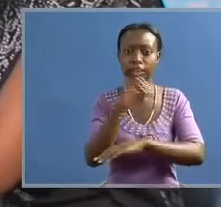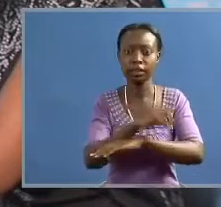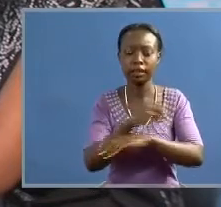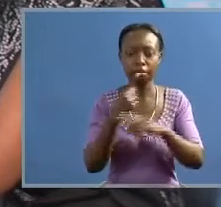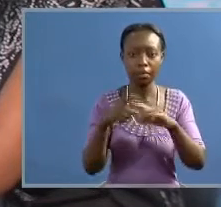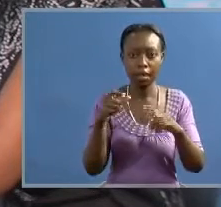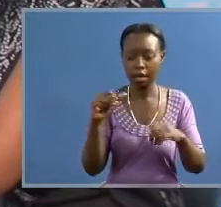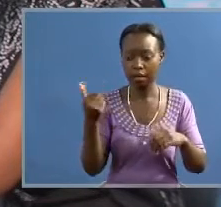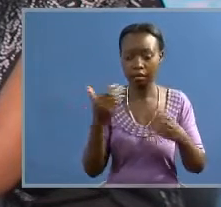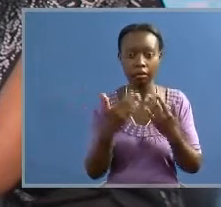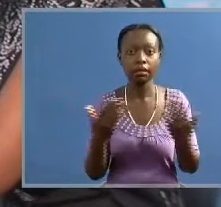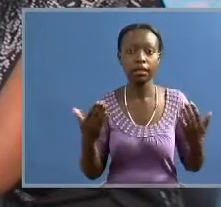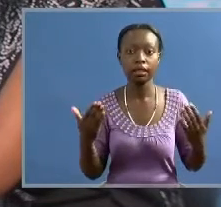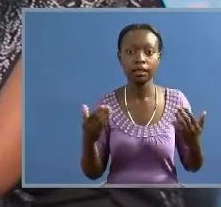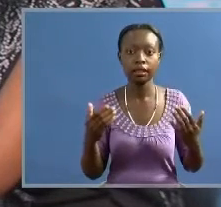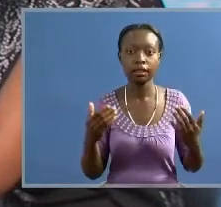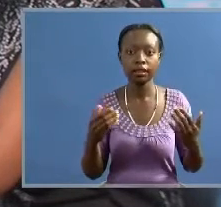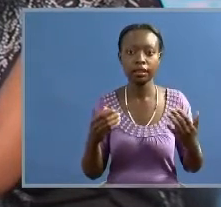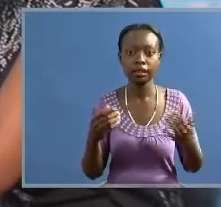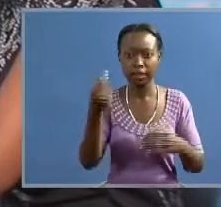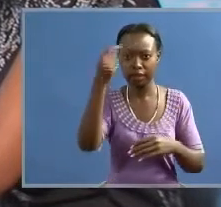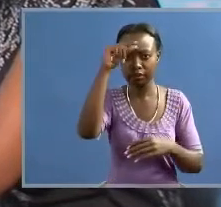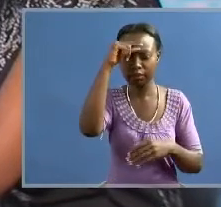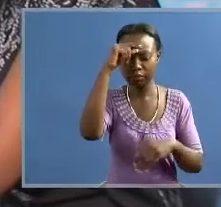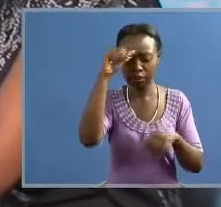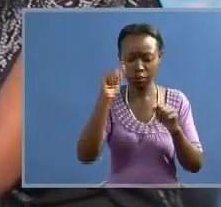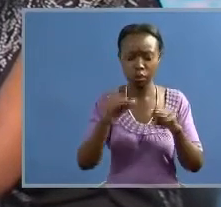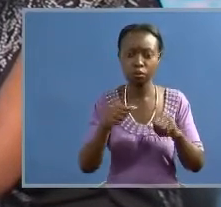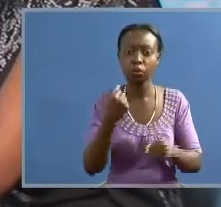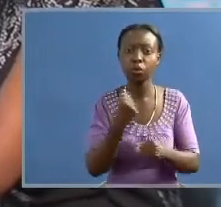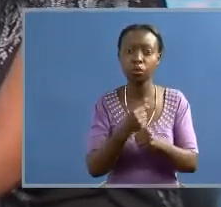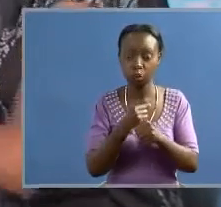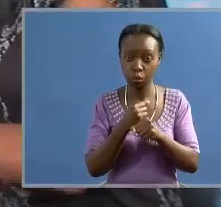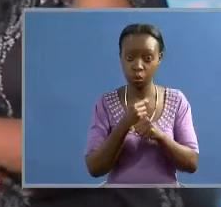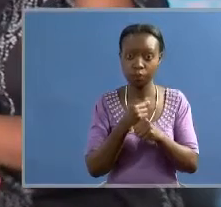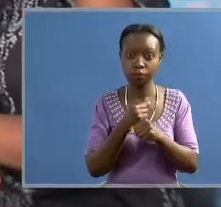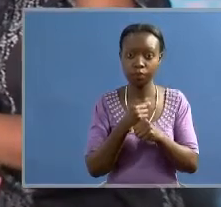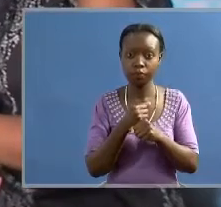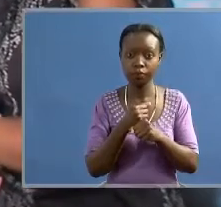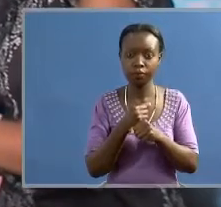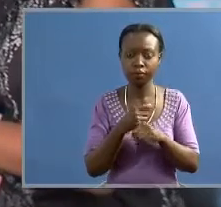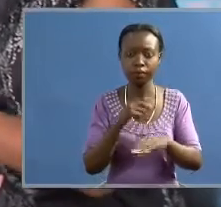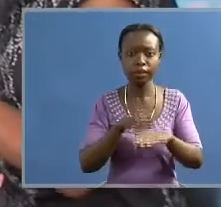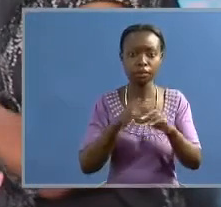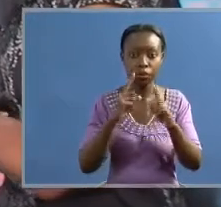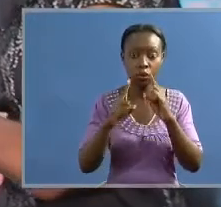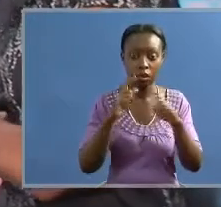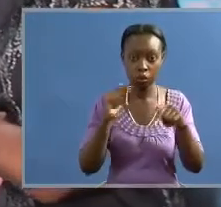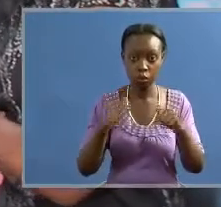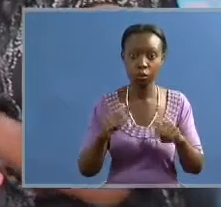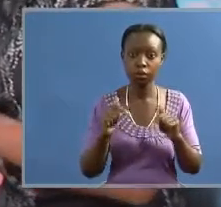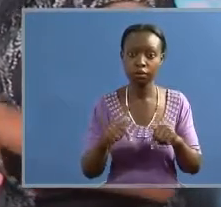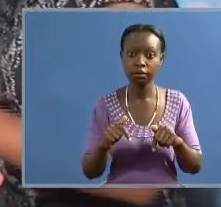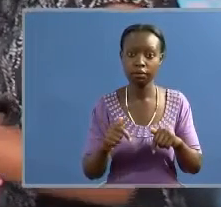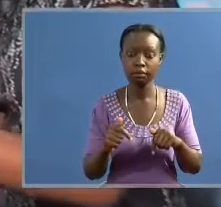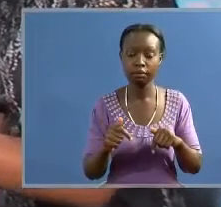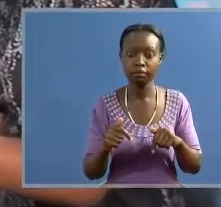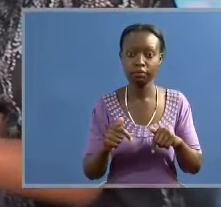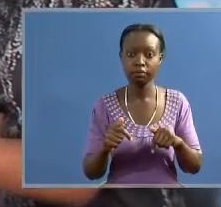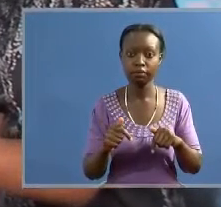other things that the government can be able to do, the authorities can be able to do, as we speak today, they have